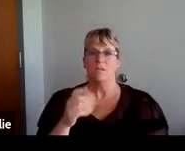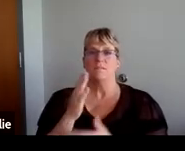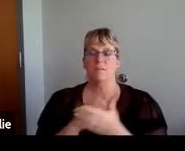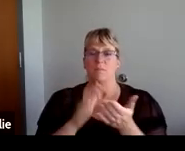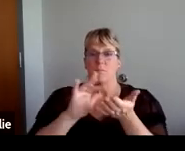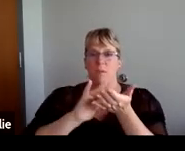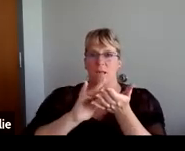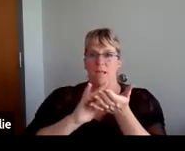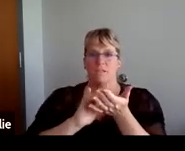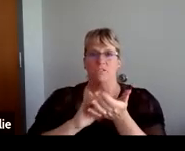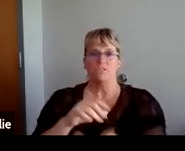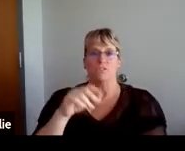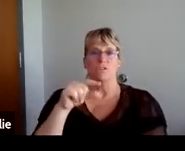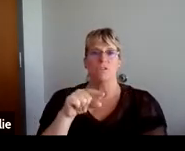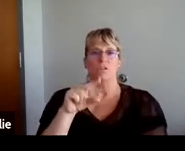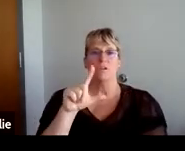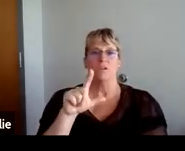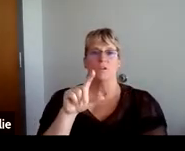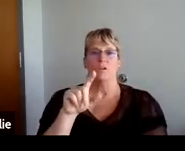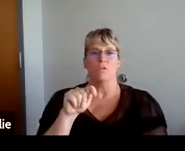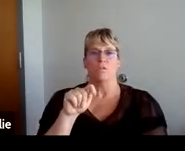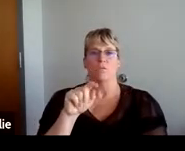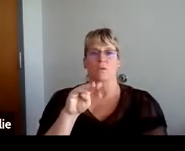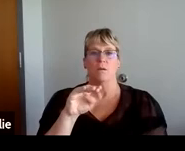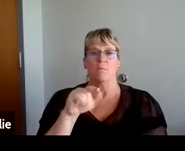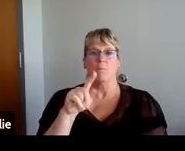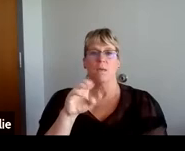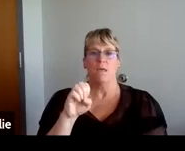medications, glutamate and GABA. They are